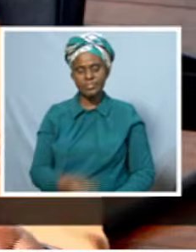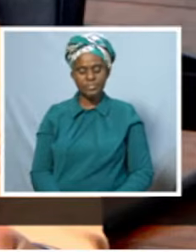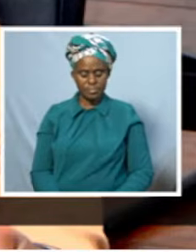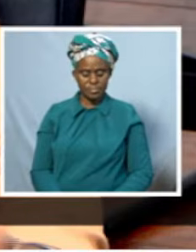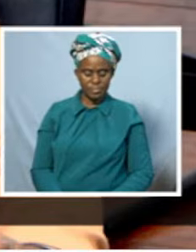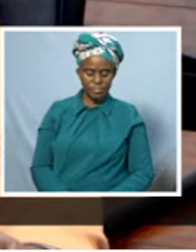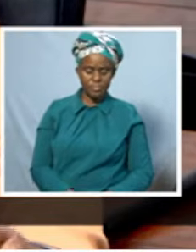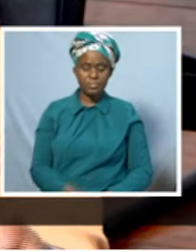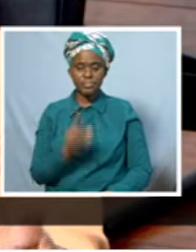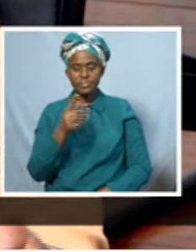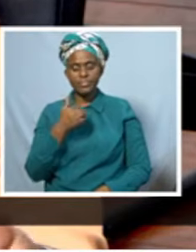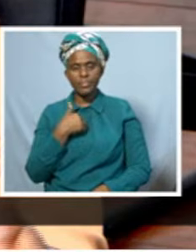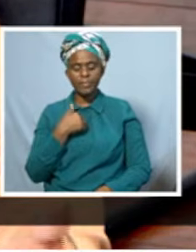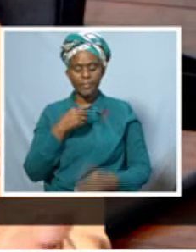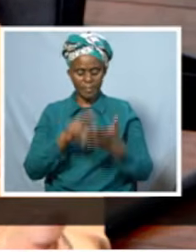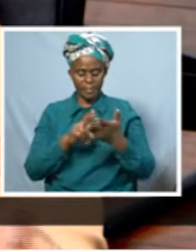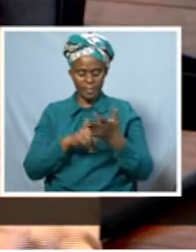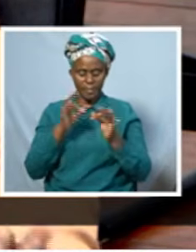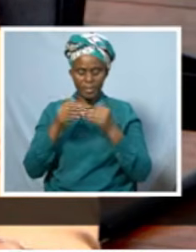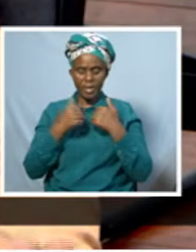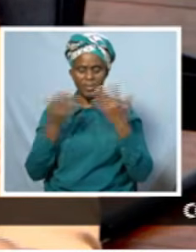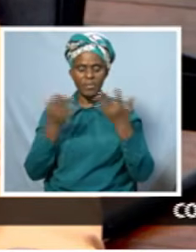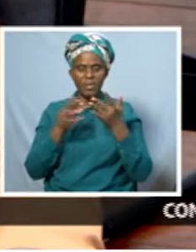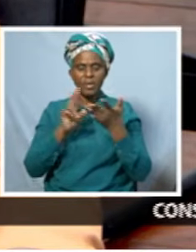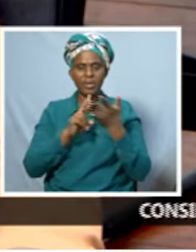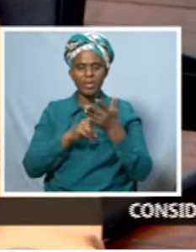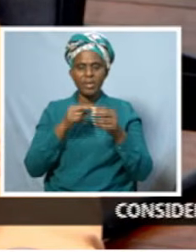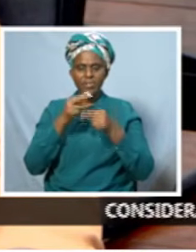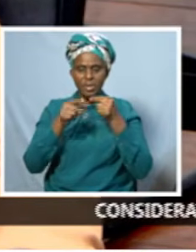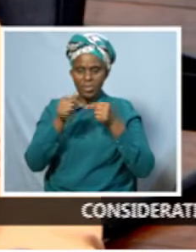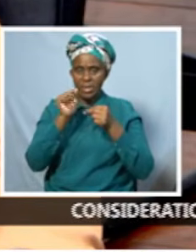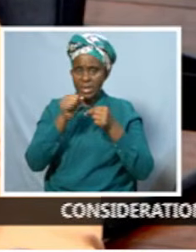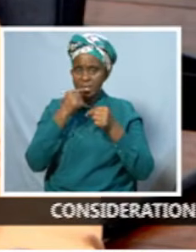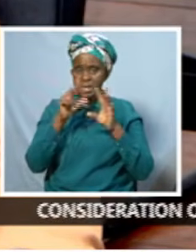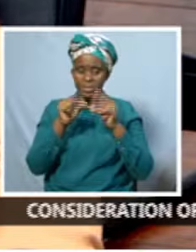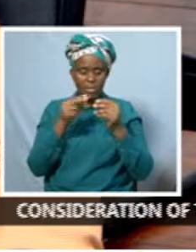Do you have those records? If you don't have, then you say, no, we don't have them here.